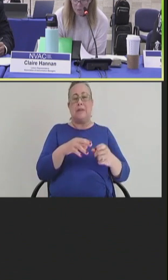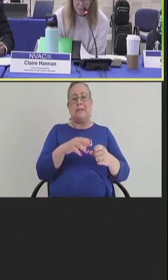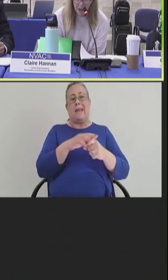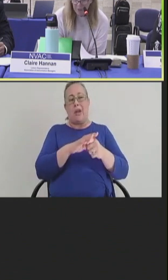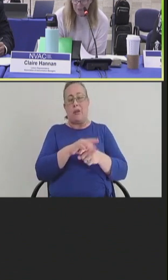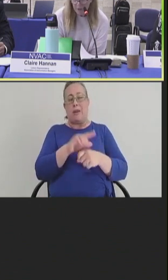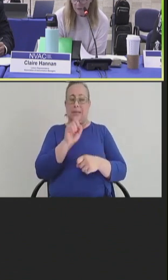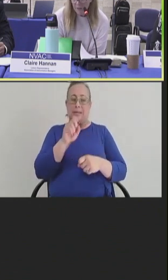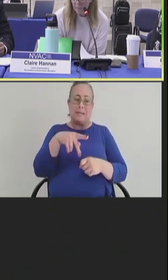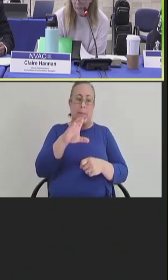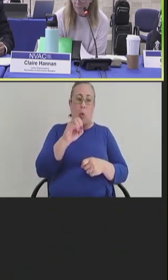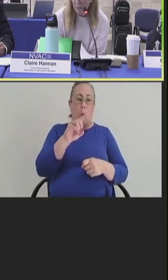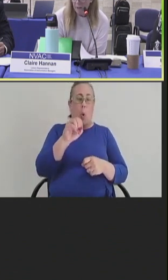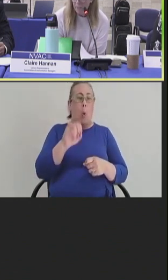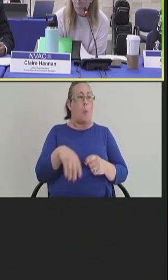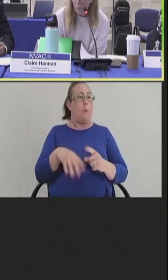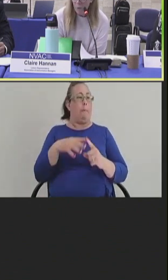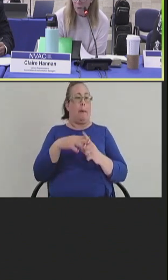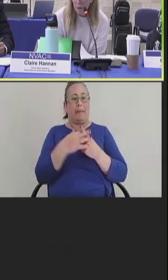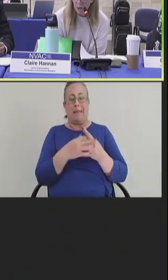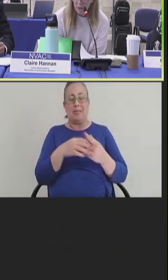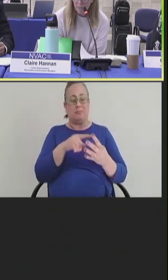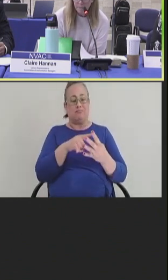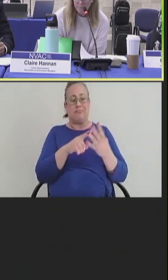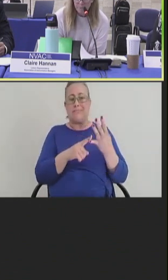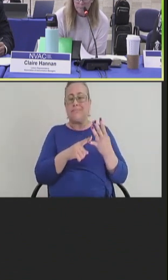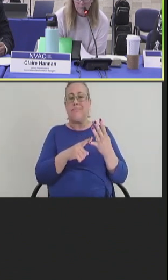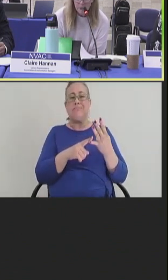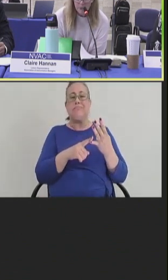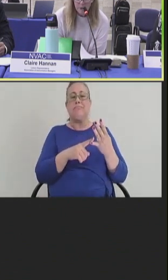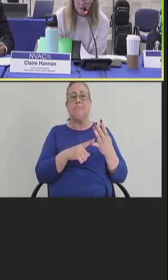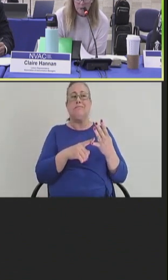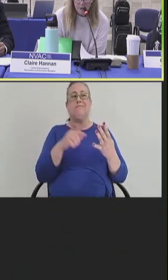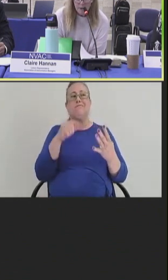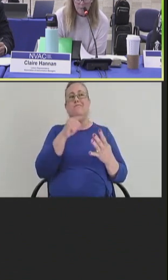codes or populations that might be more